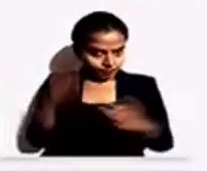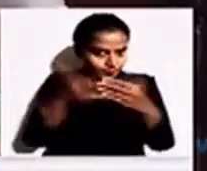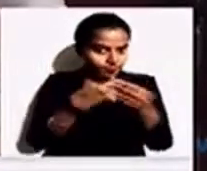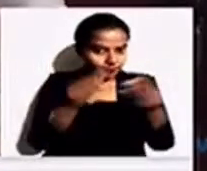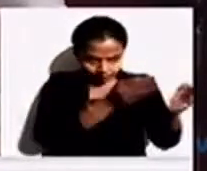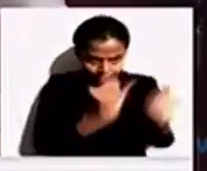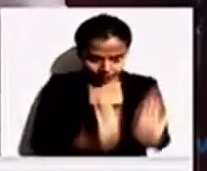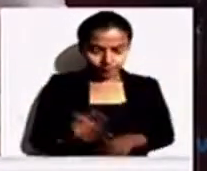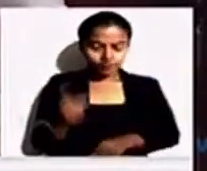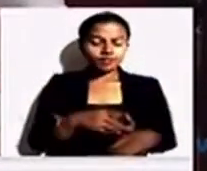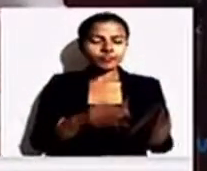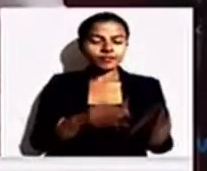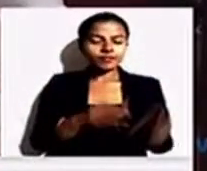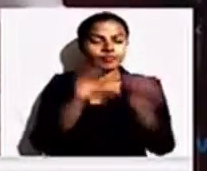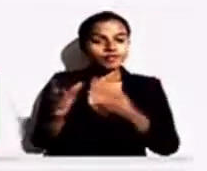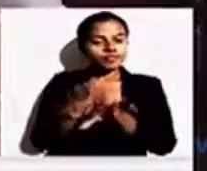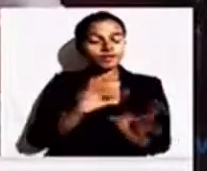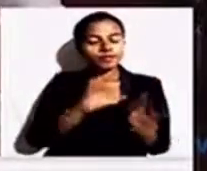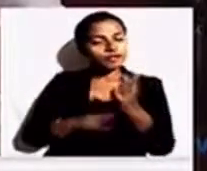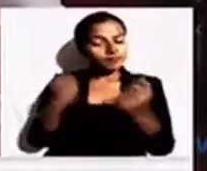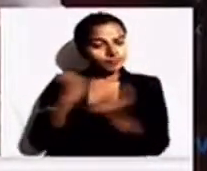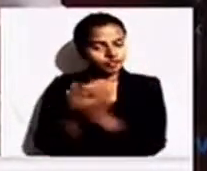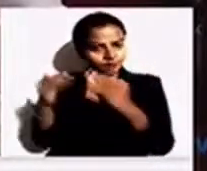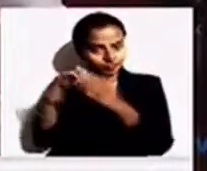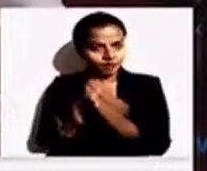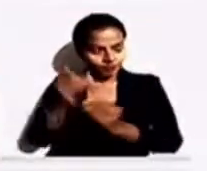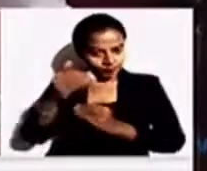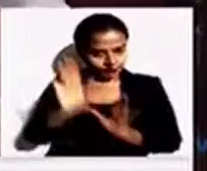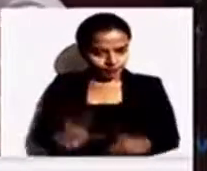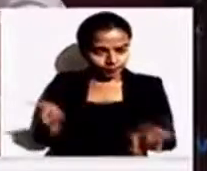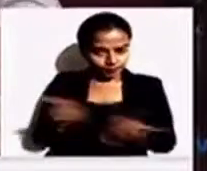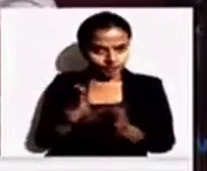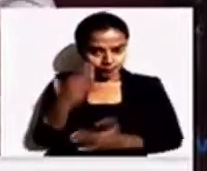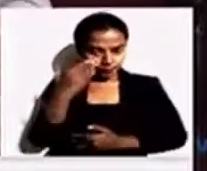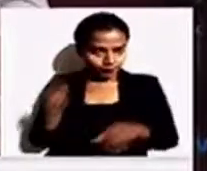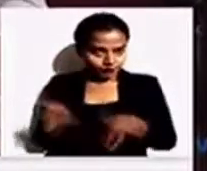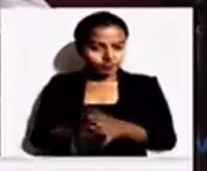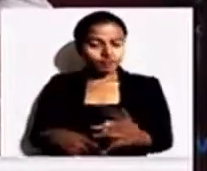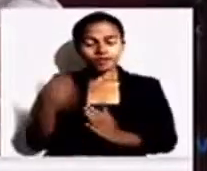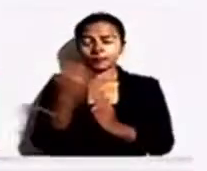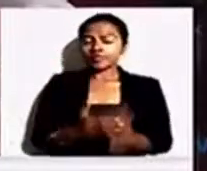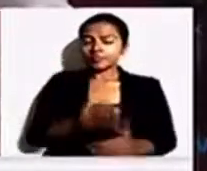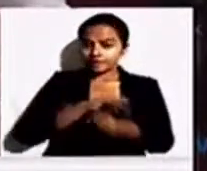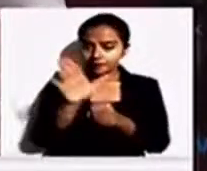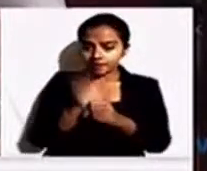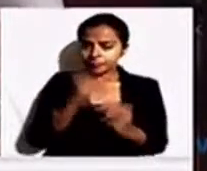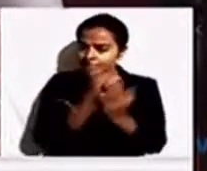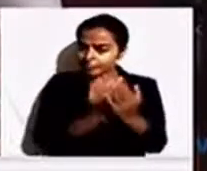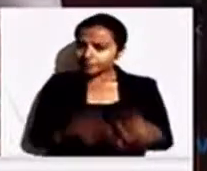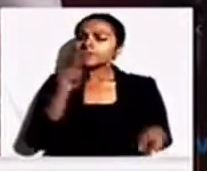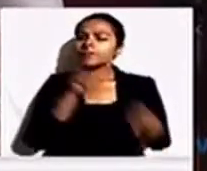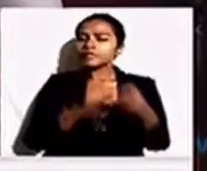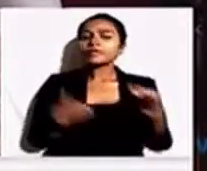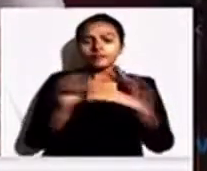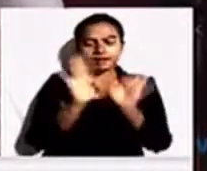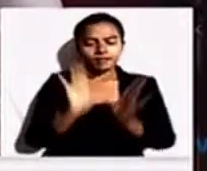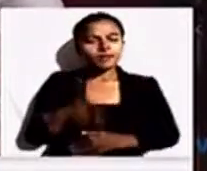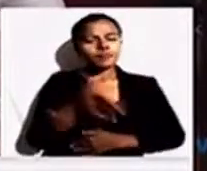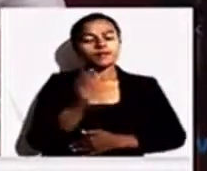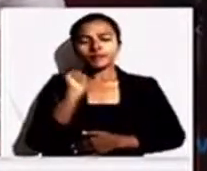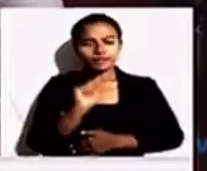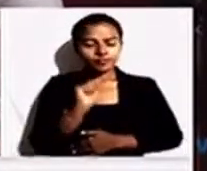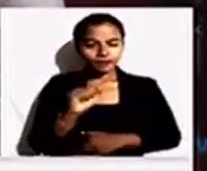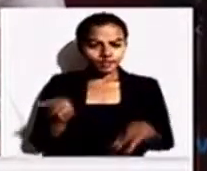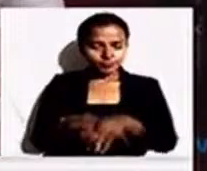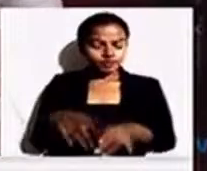Mahara prison opposed the move, citing that it violated COVID-19 protocols. But what happened? The assistant director had reprimanded